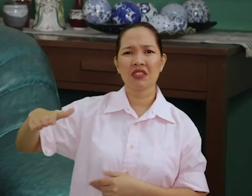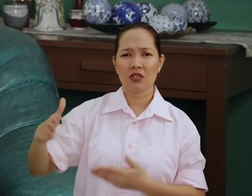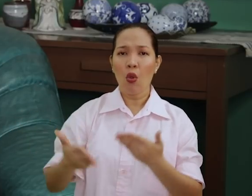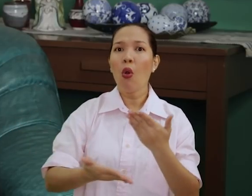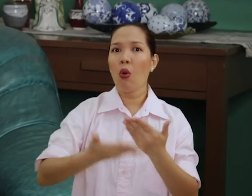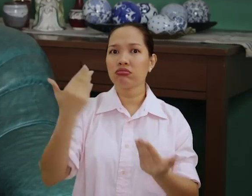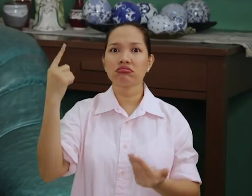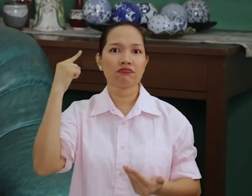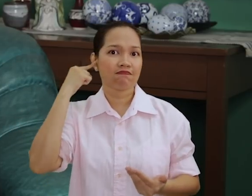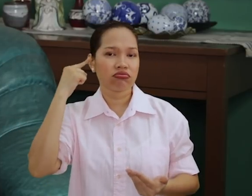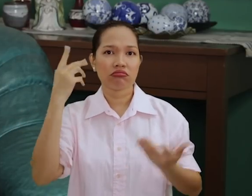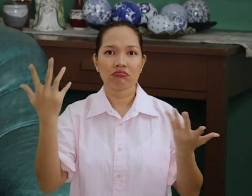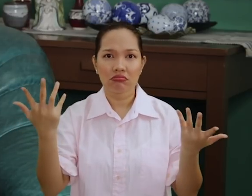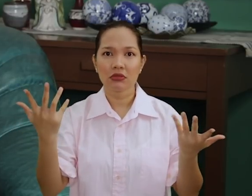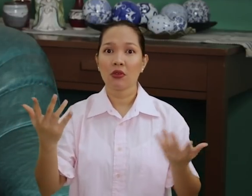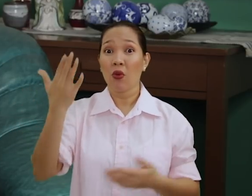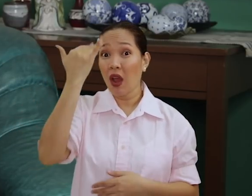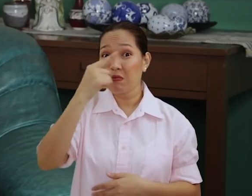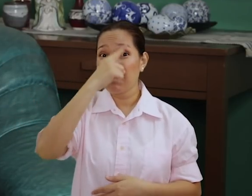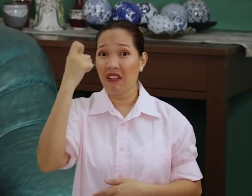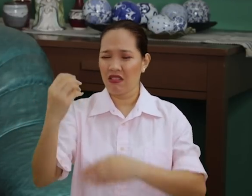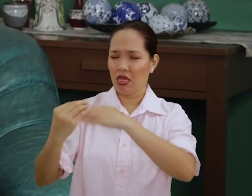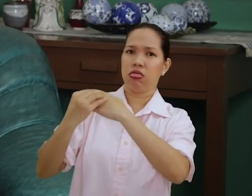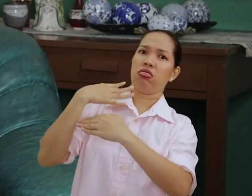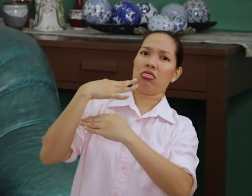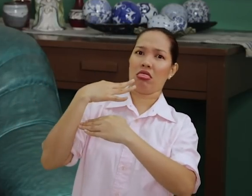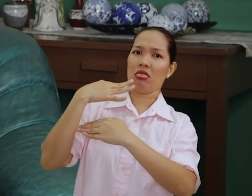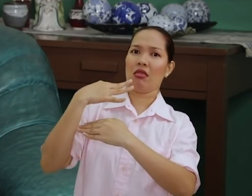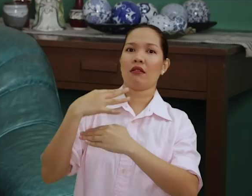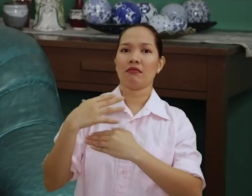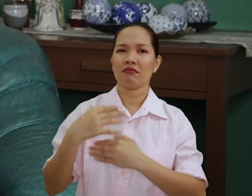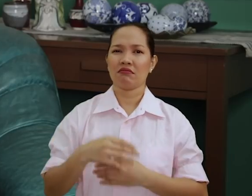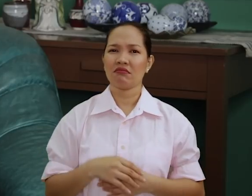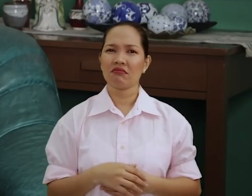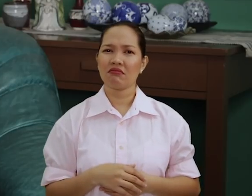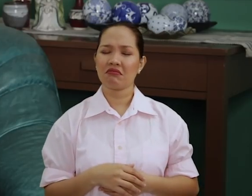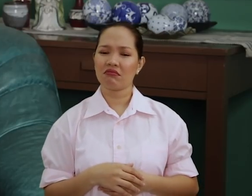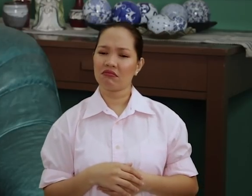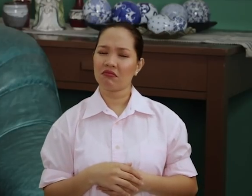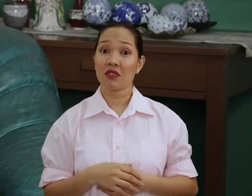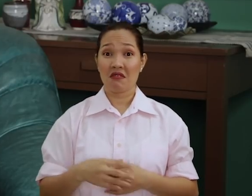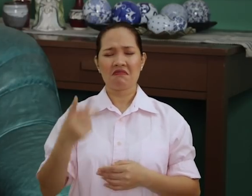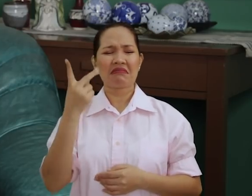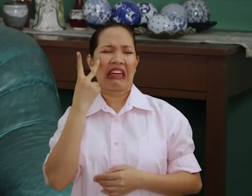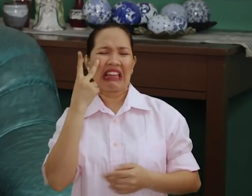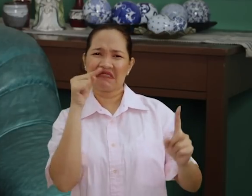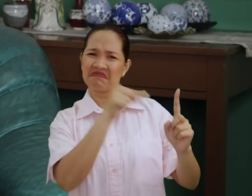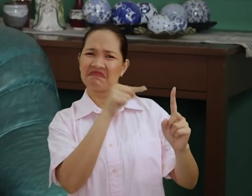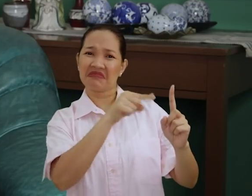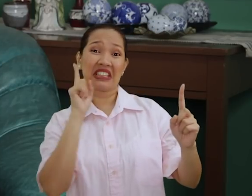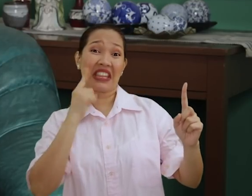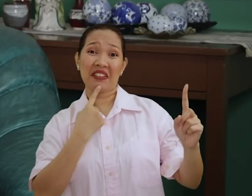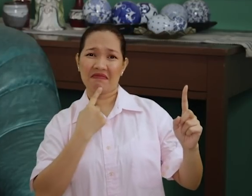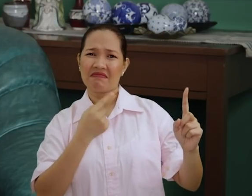people, have we ever asked their thoughts and feelings about this narrative? Or have we included them